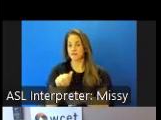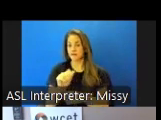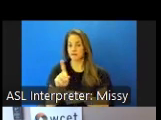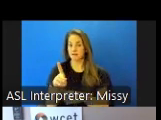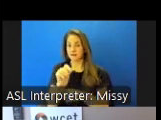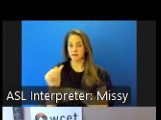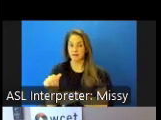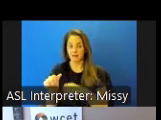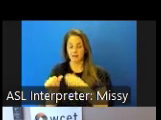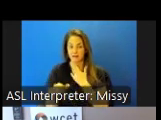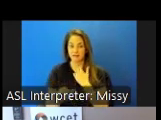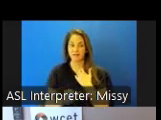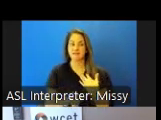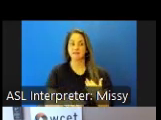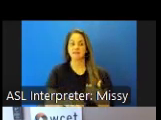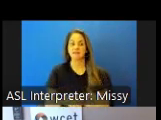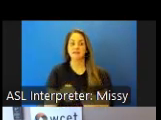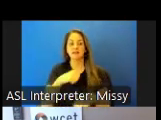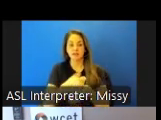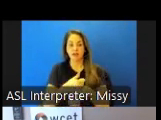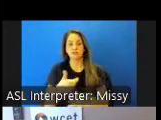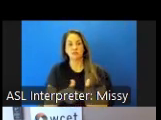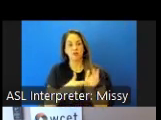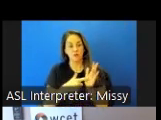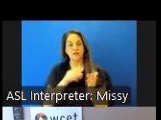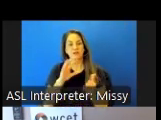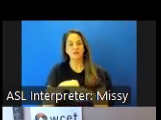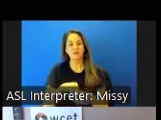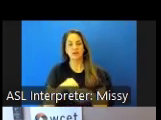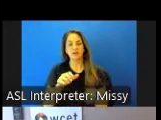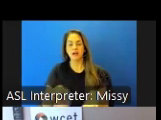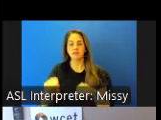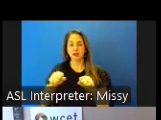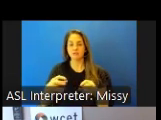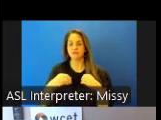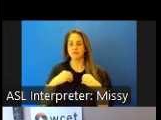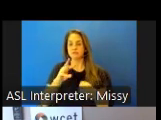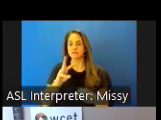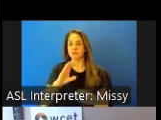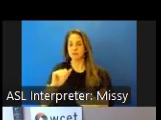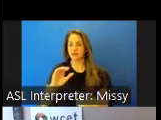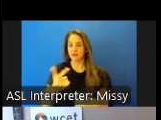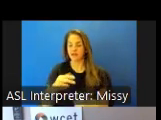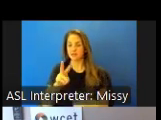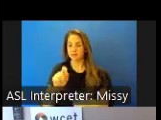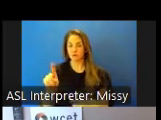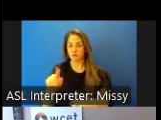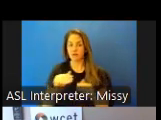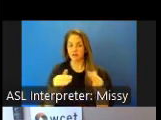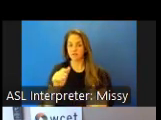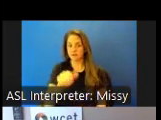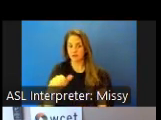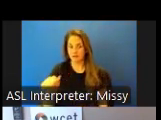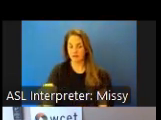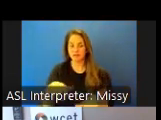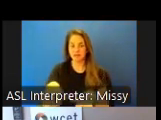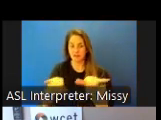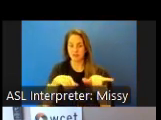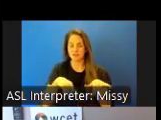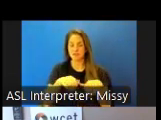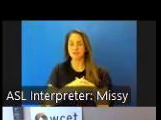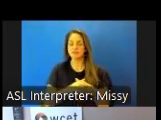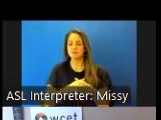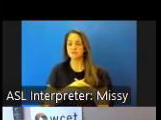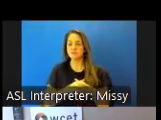Act. Establishes requirements, including the adoption of WCAG 2.1 Level 2A standards. And